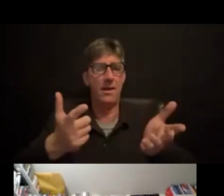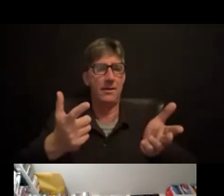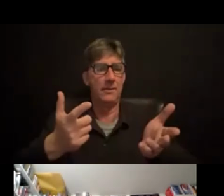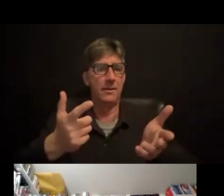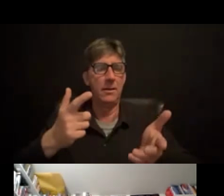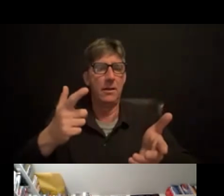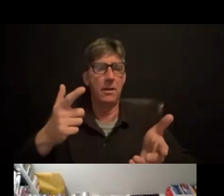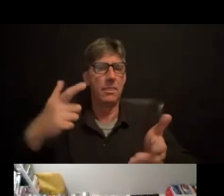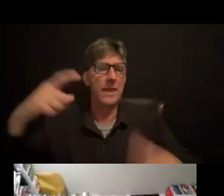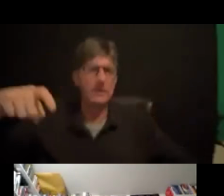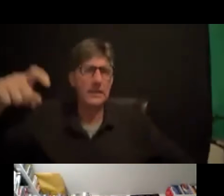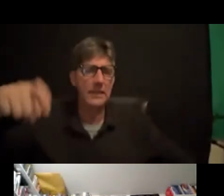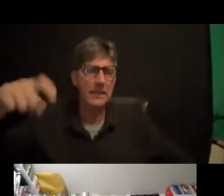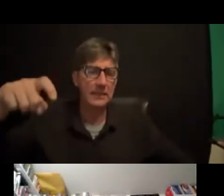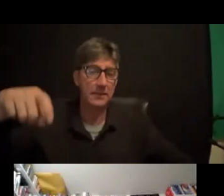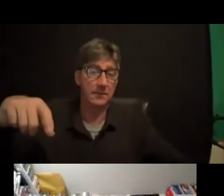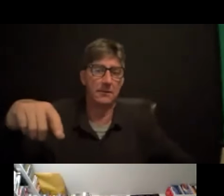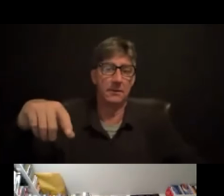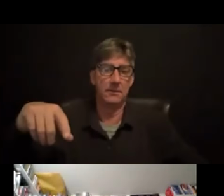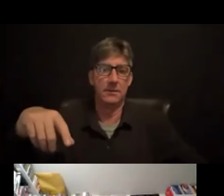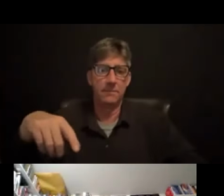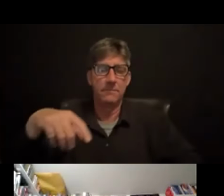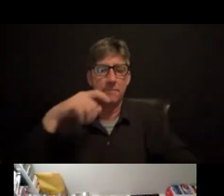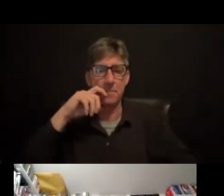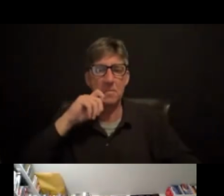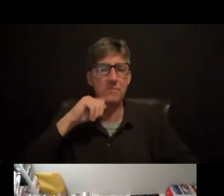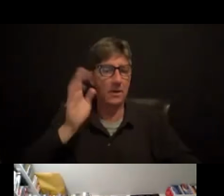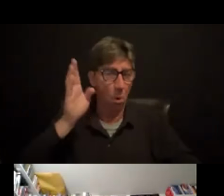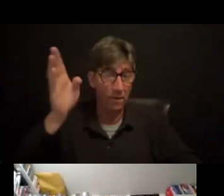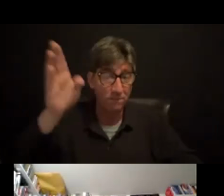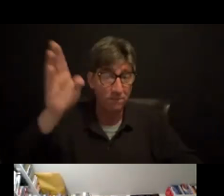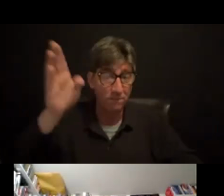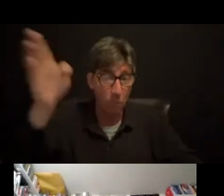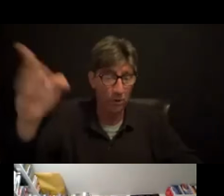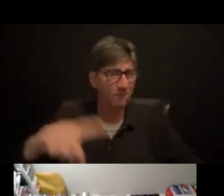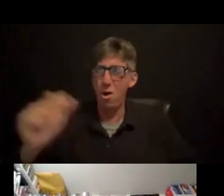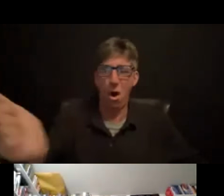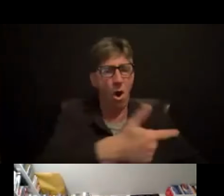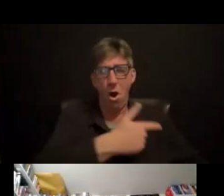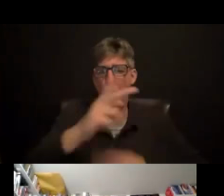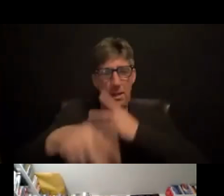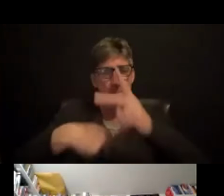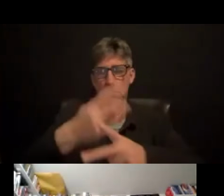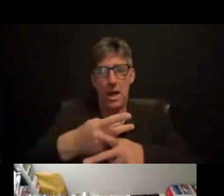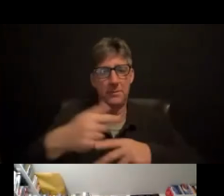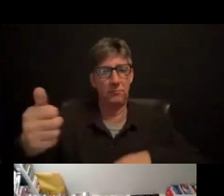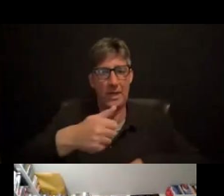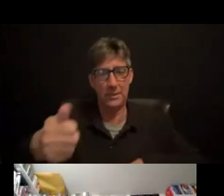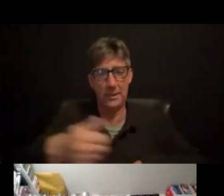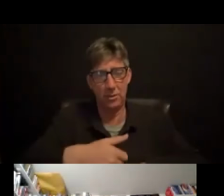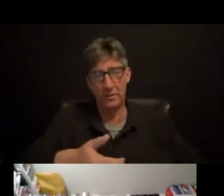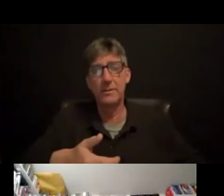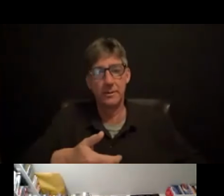those needs as we go forward. And I think on all the modes, we'll be trying our best to match the demand, the service to the